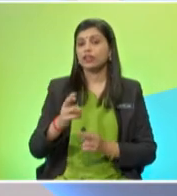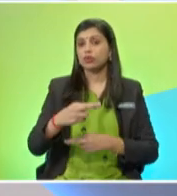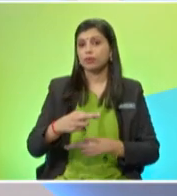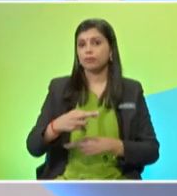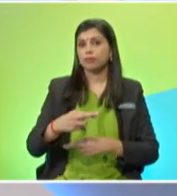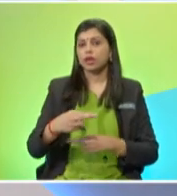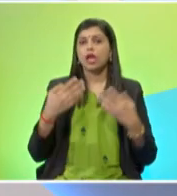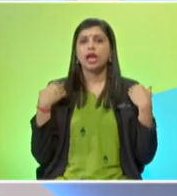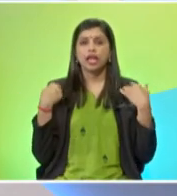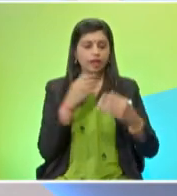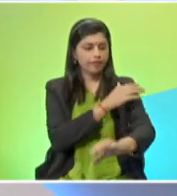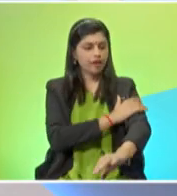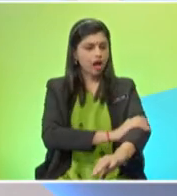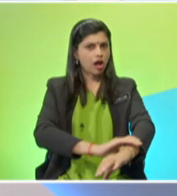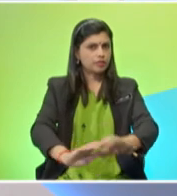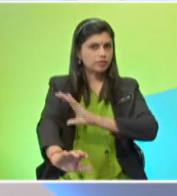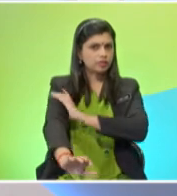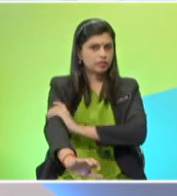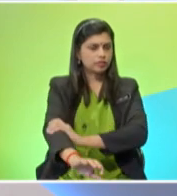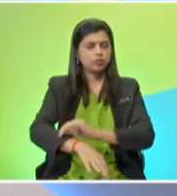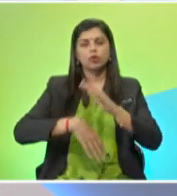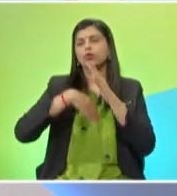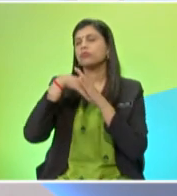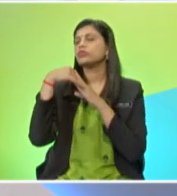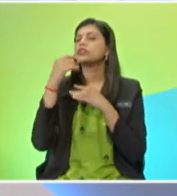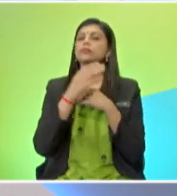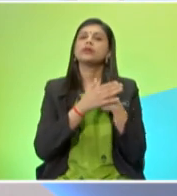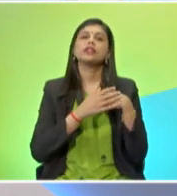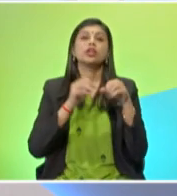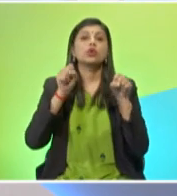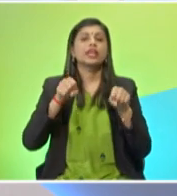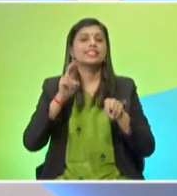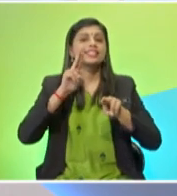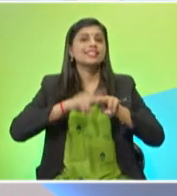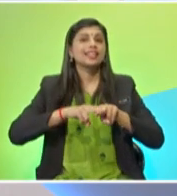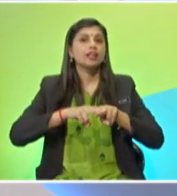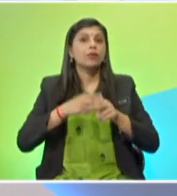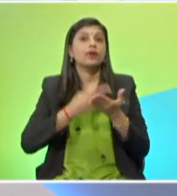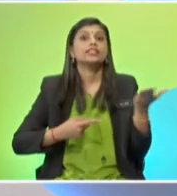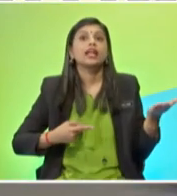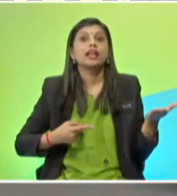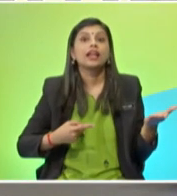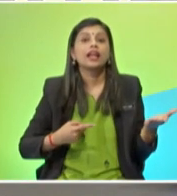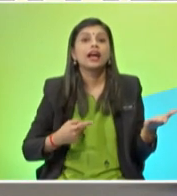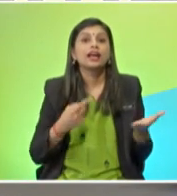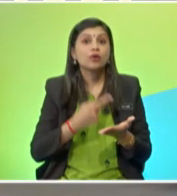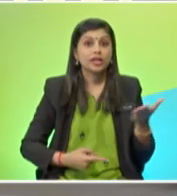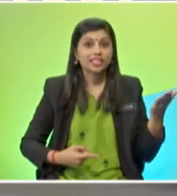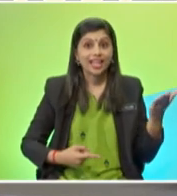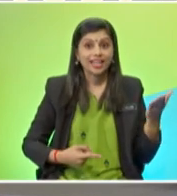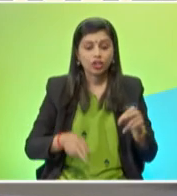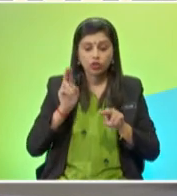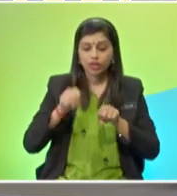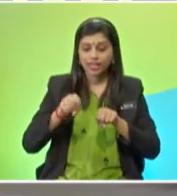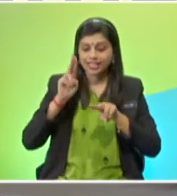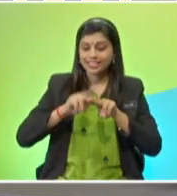arms. I am comfortable and you can sit on me. Oh, I think I know what this